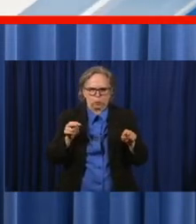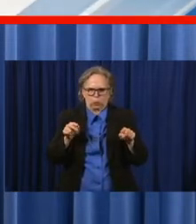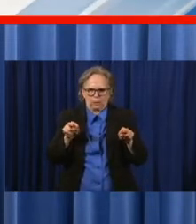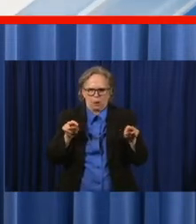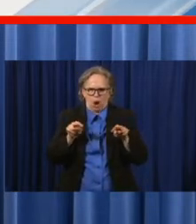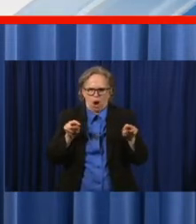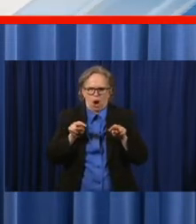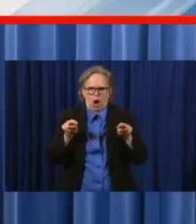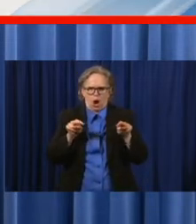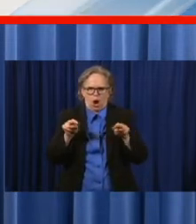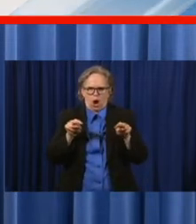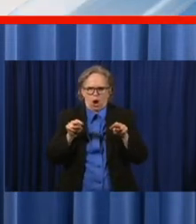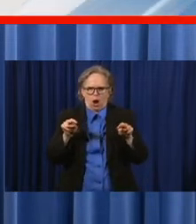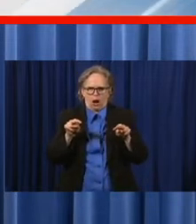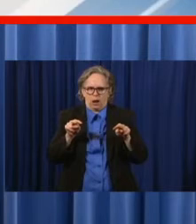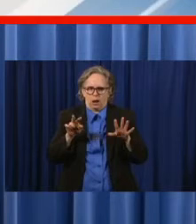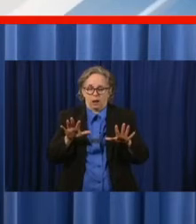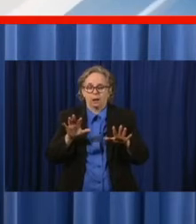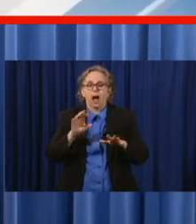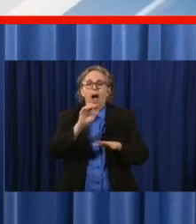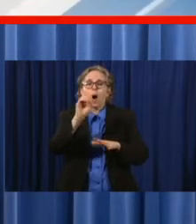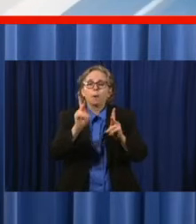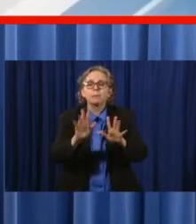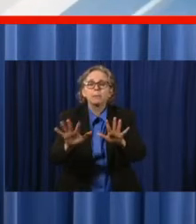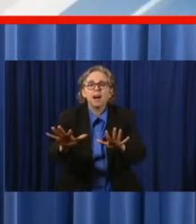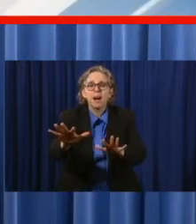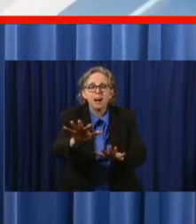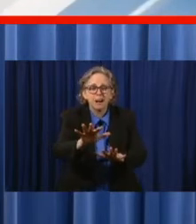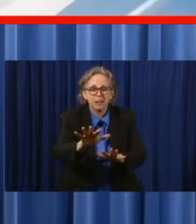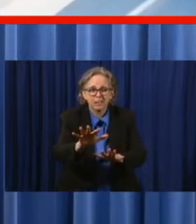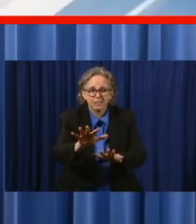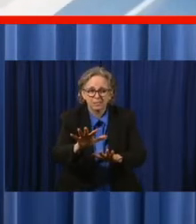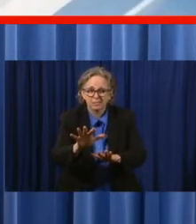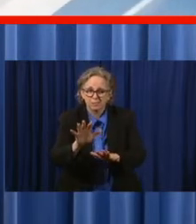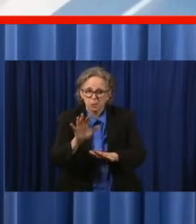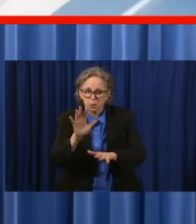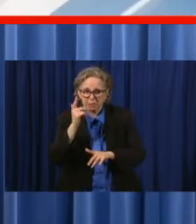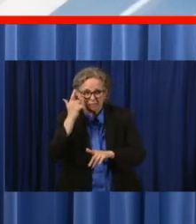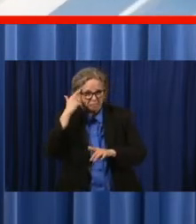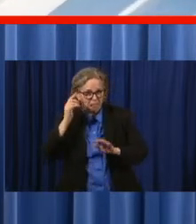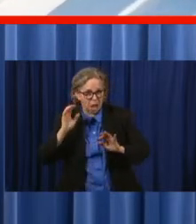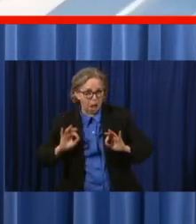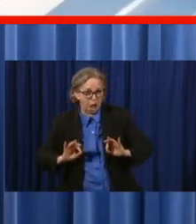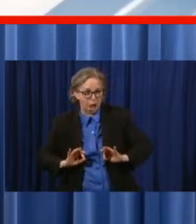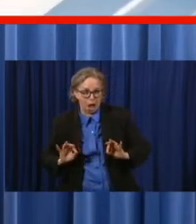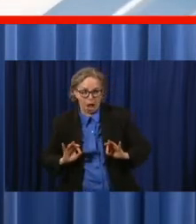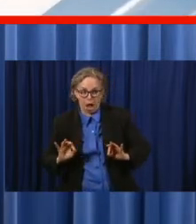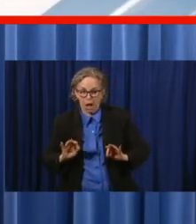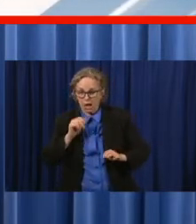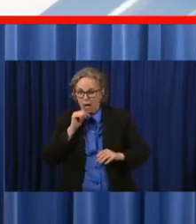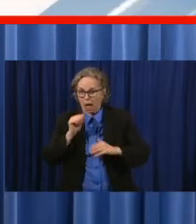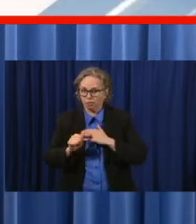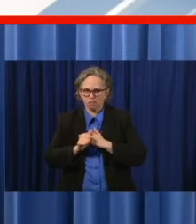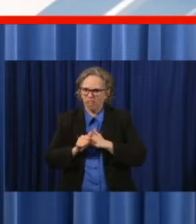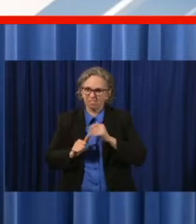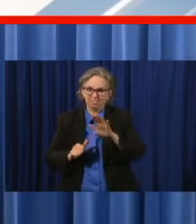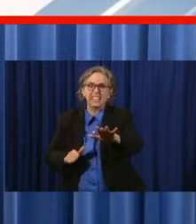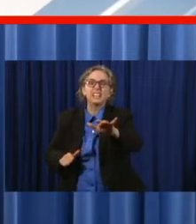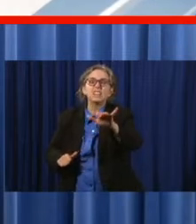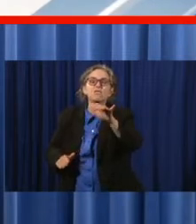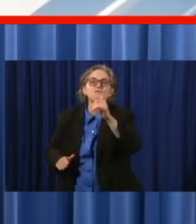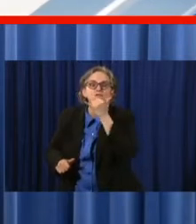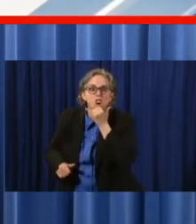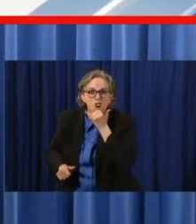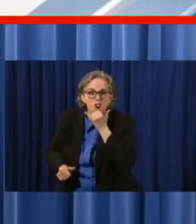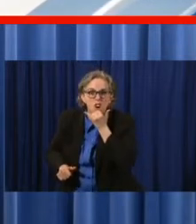at least by the pictures, didn't look like they thought that this remains a threat, let me just say it is a threat. And if you are